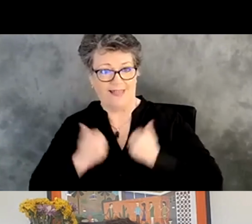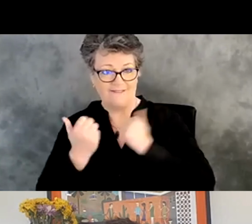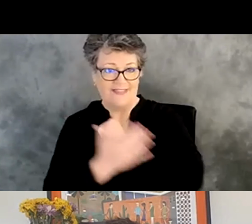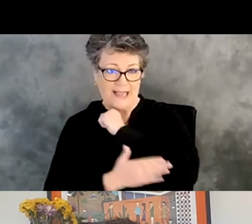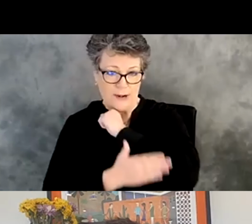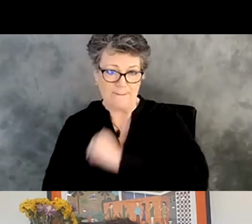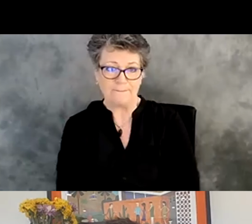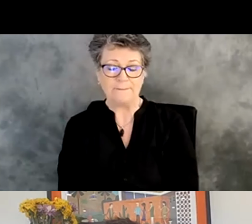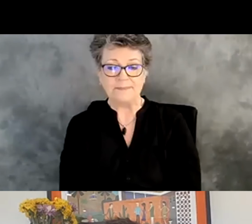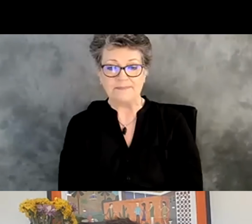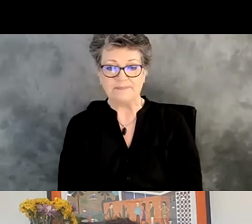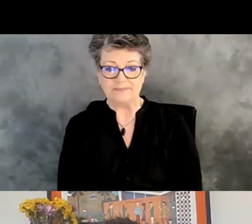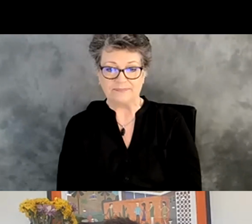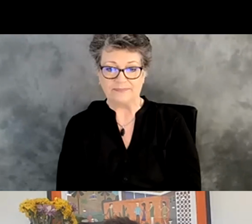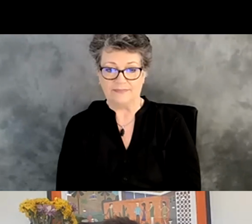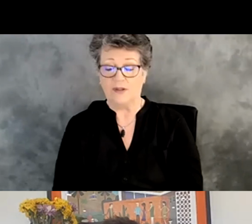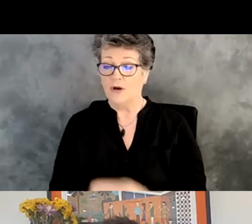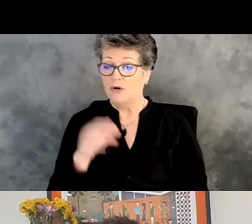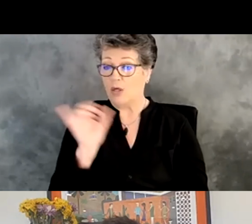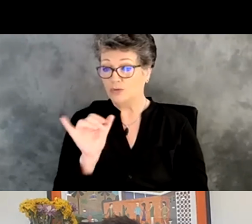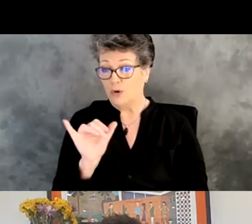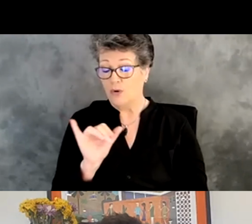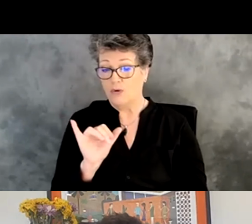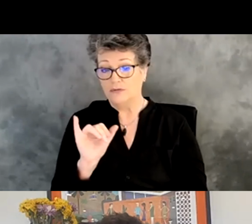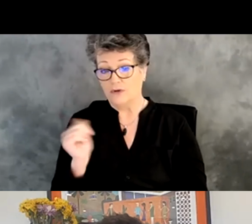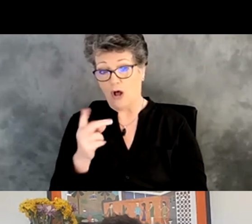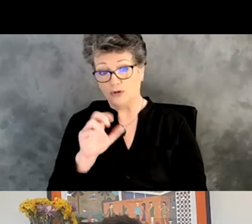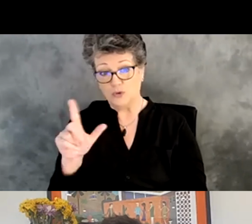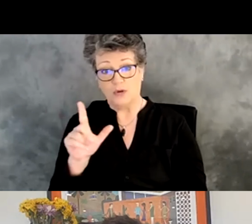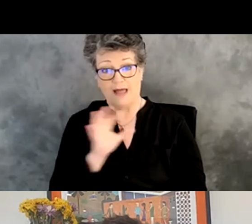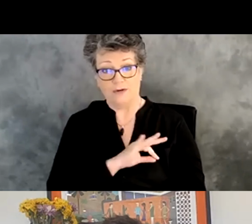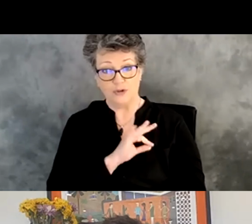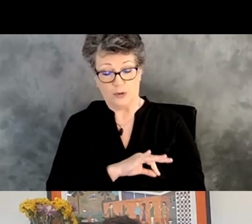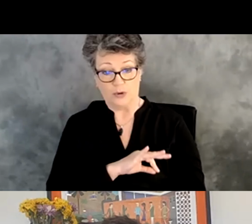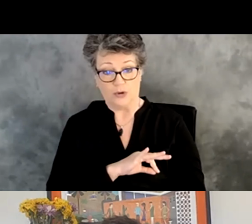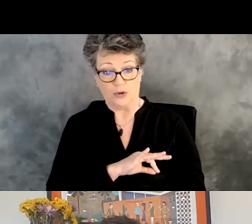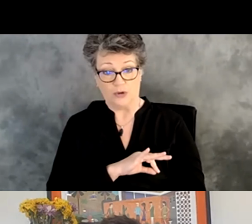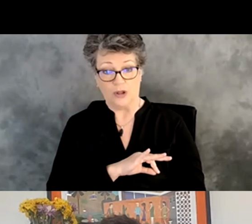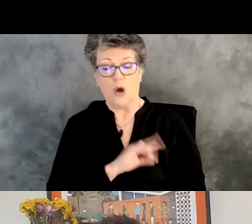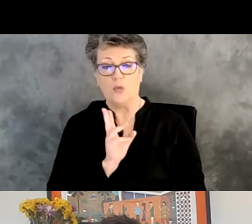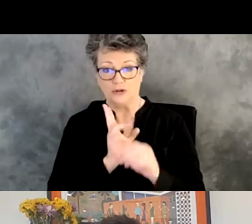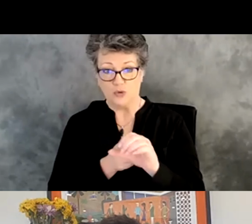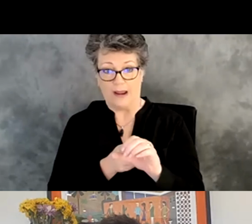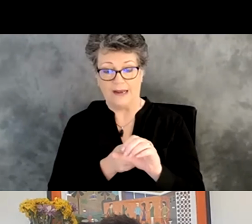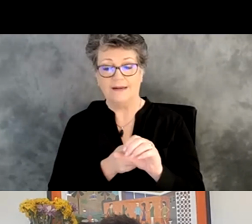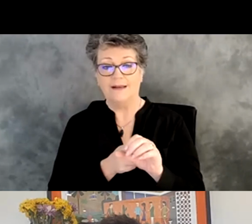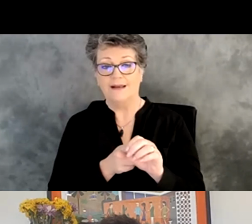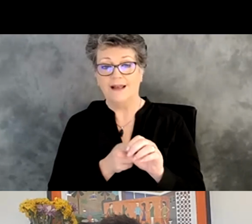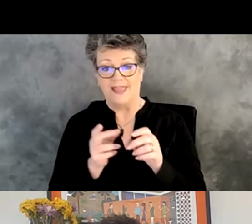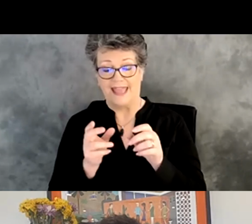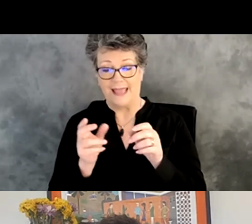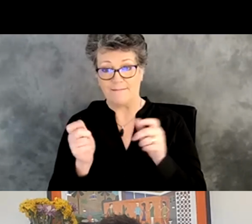in. And similarly, all dual eligibles will also join a Medi-Cal managed care plan